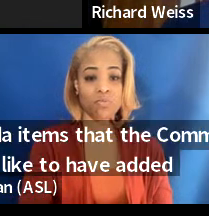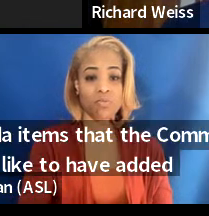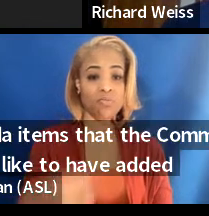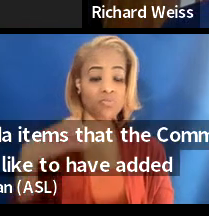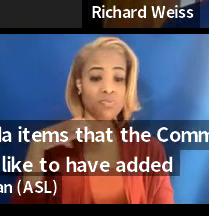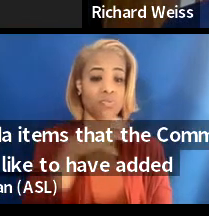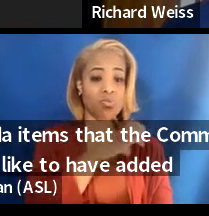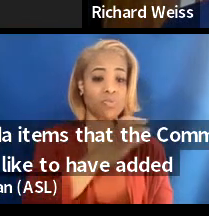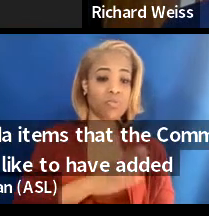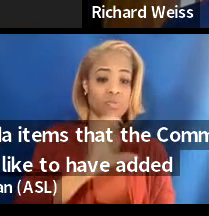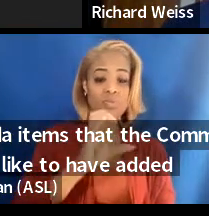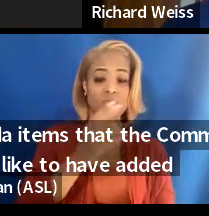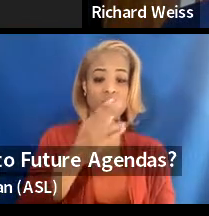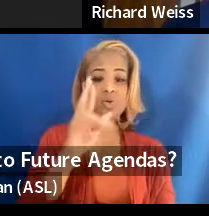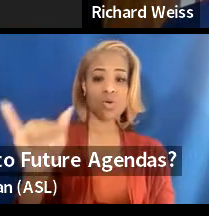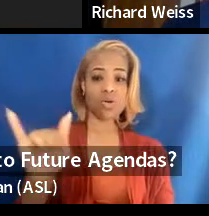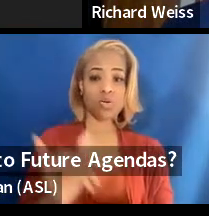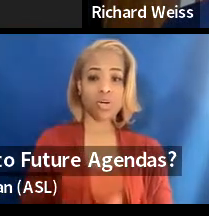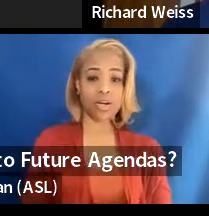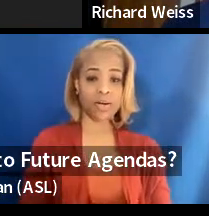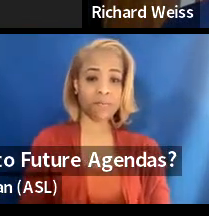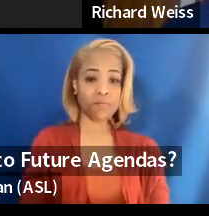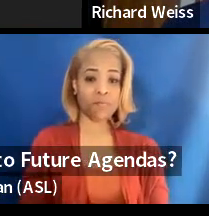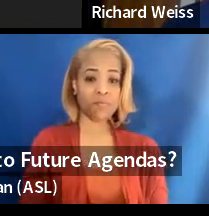Commissioner Curry.